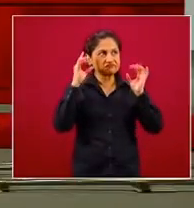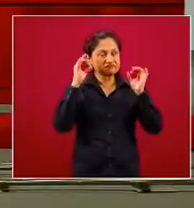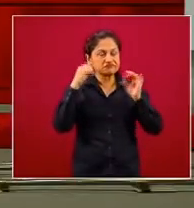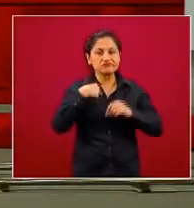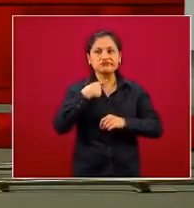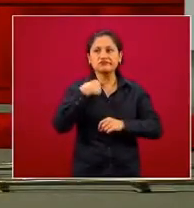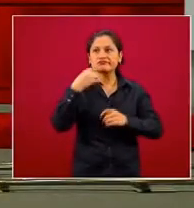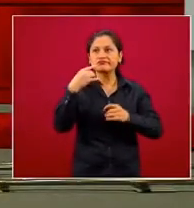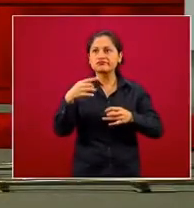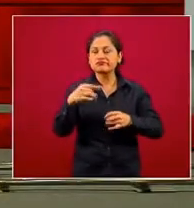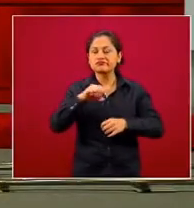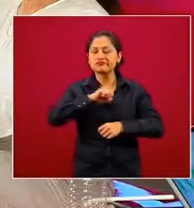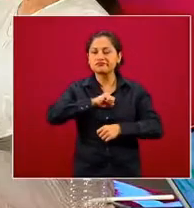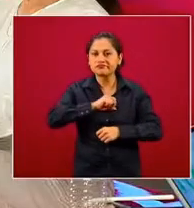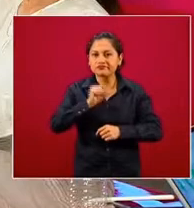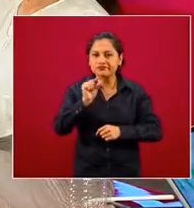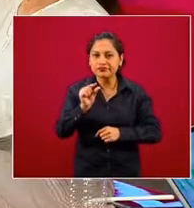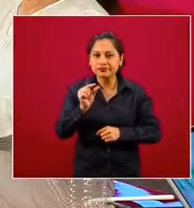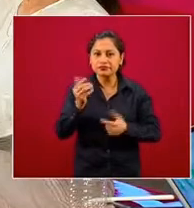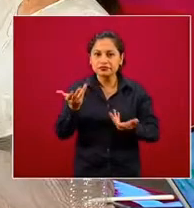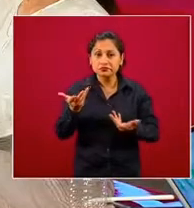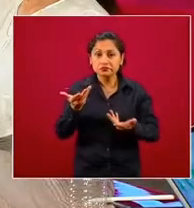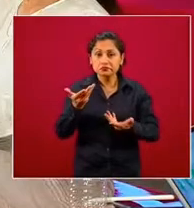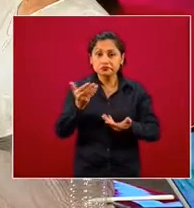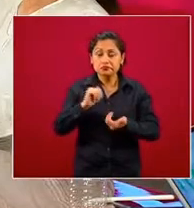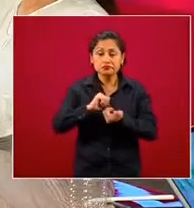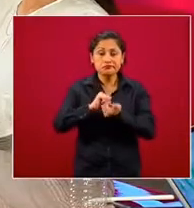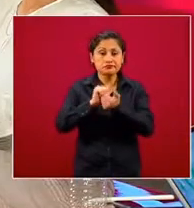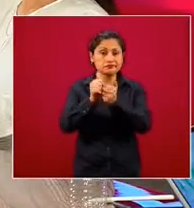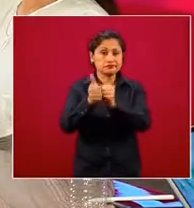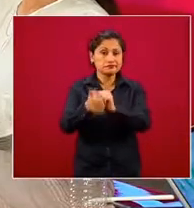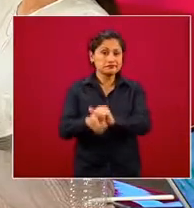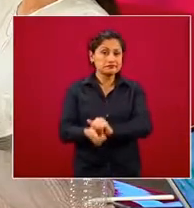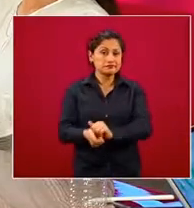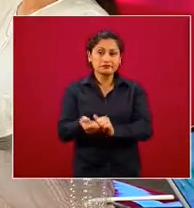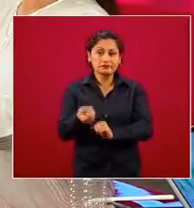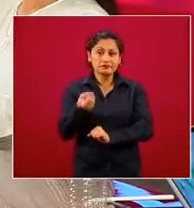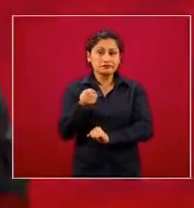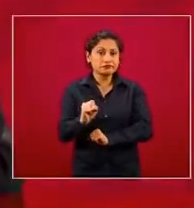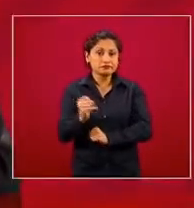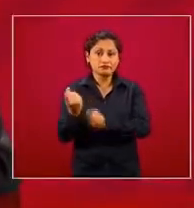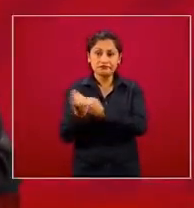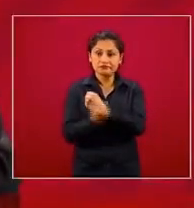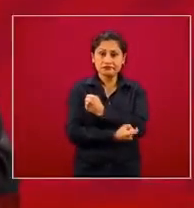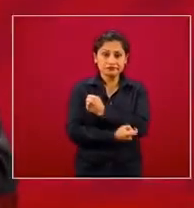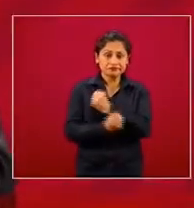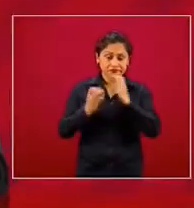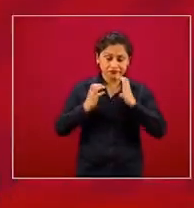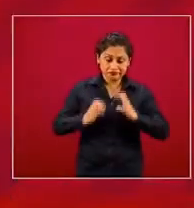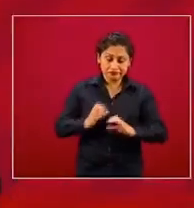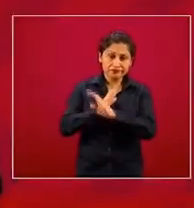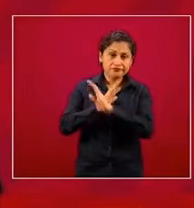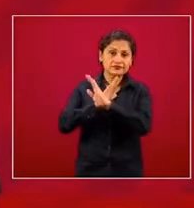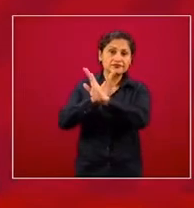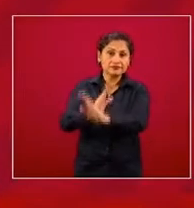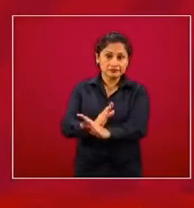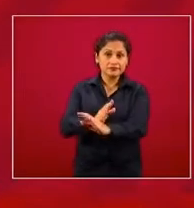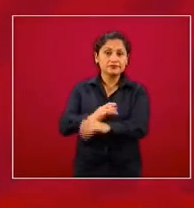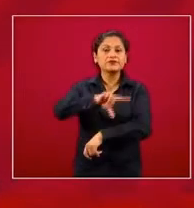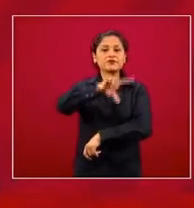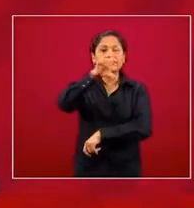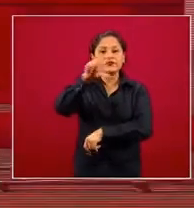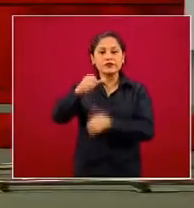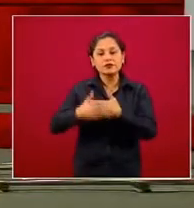scale any further. And at some point, which is one of our intelligence methodology, is our surveys on the